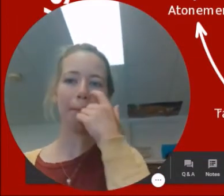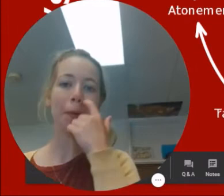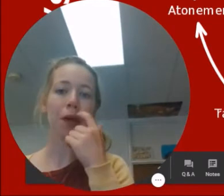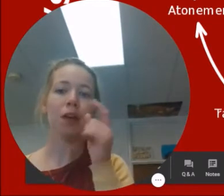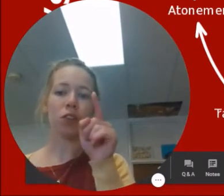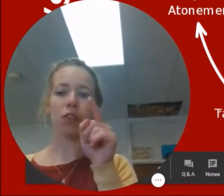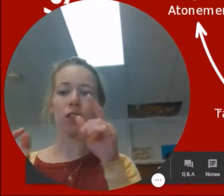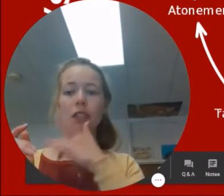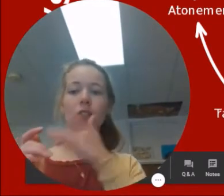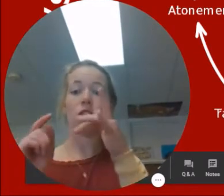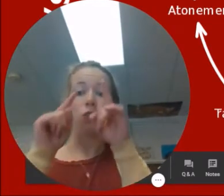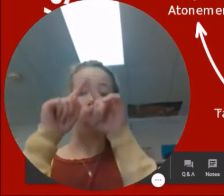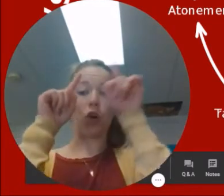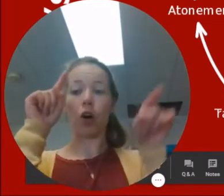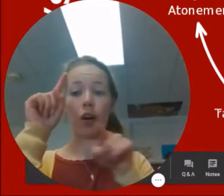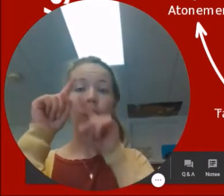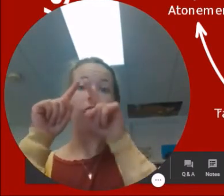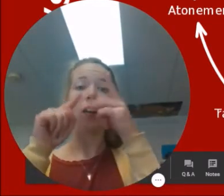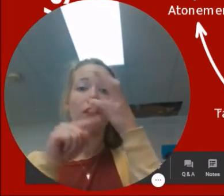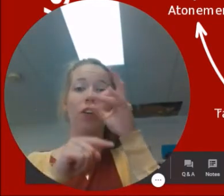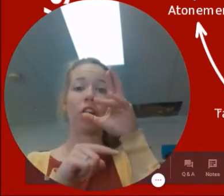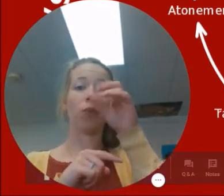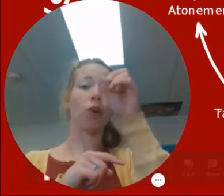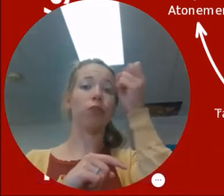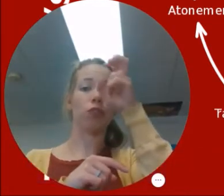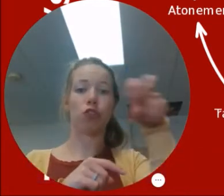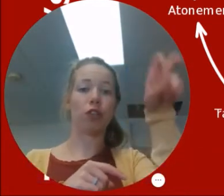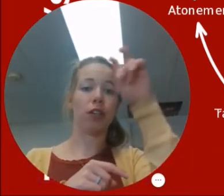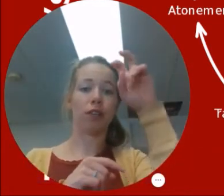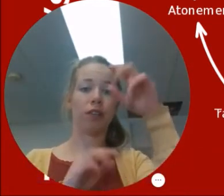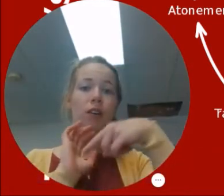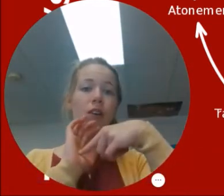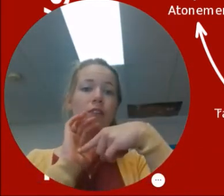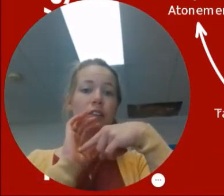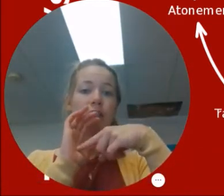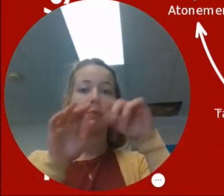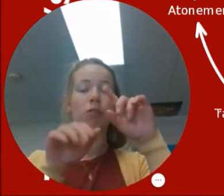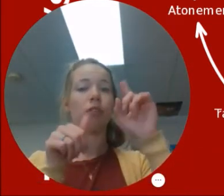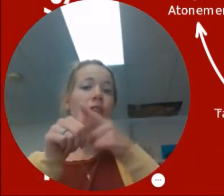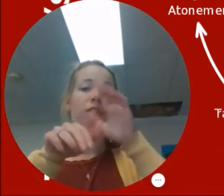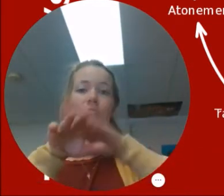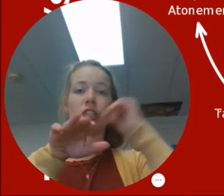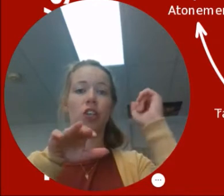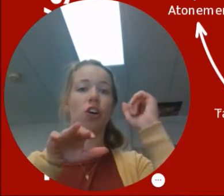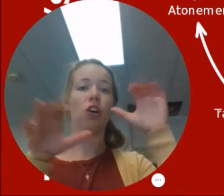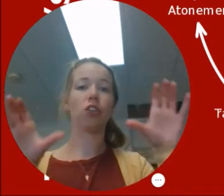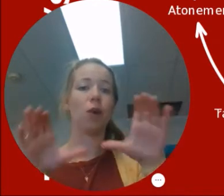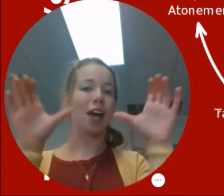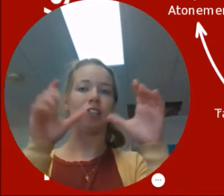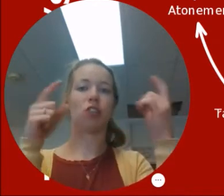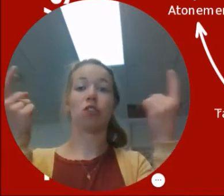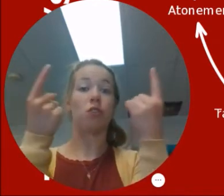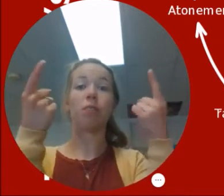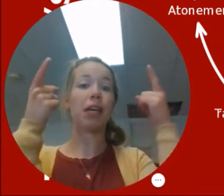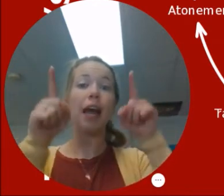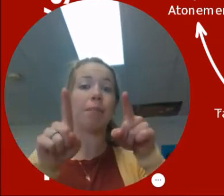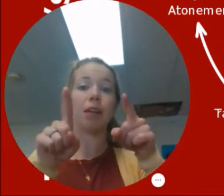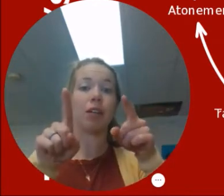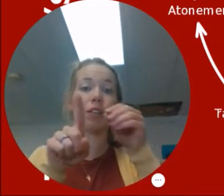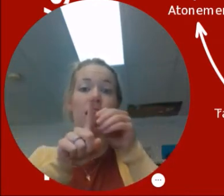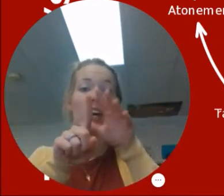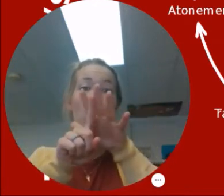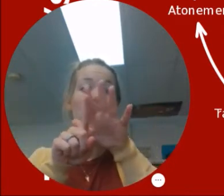Okay, so this is the usual arc of a hero's journey. For example, there's the call to action. So